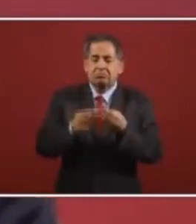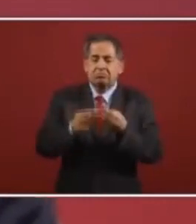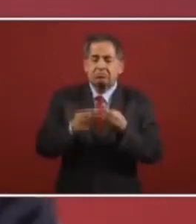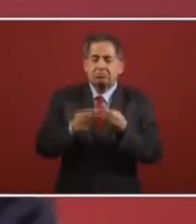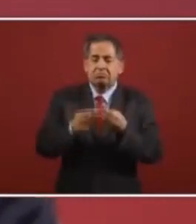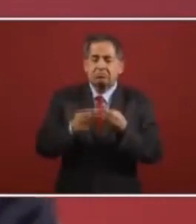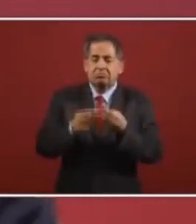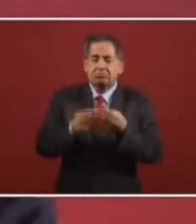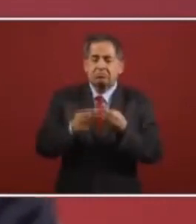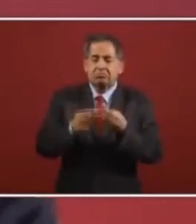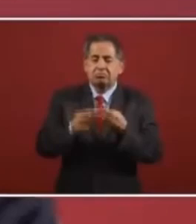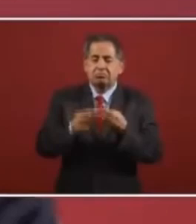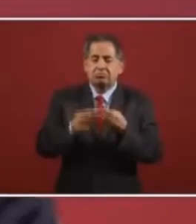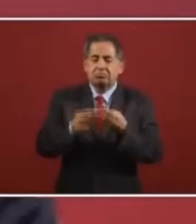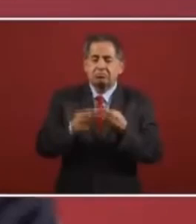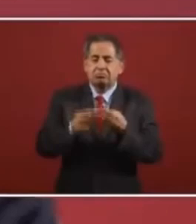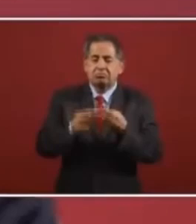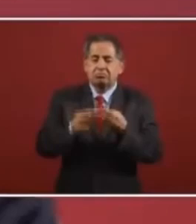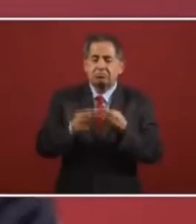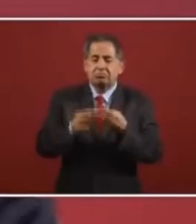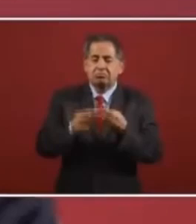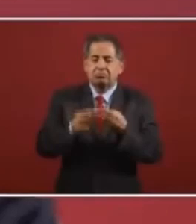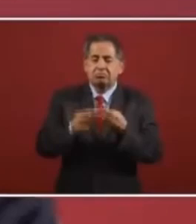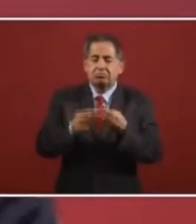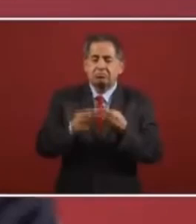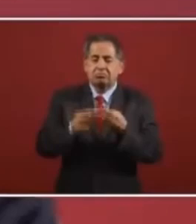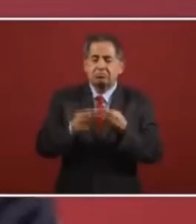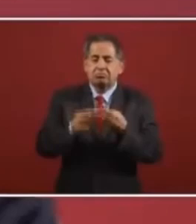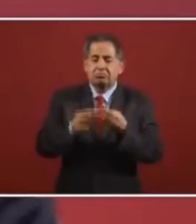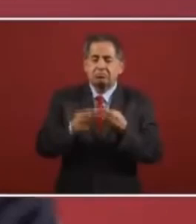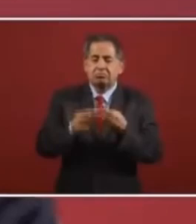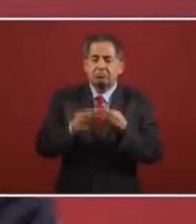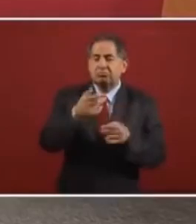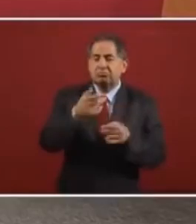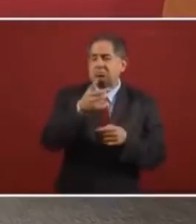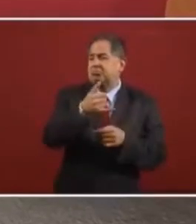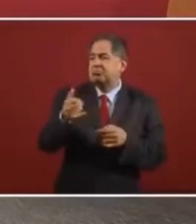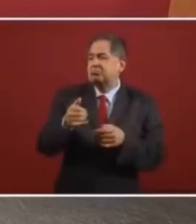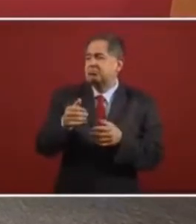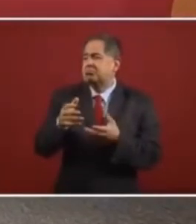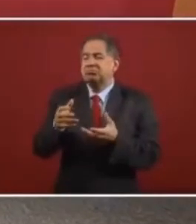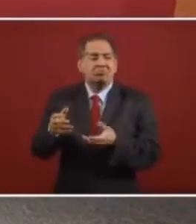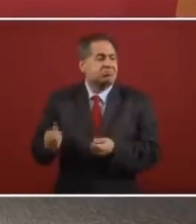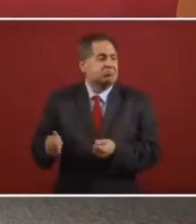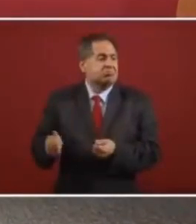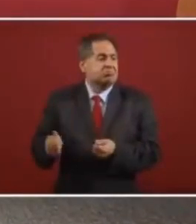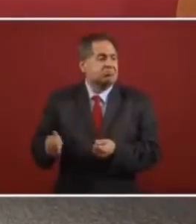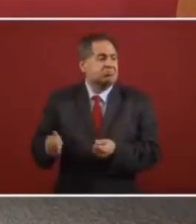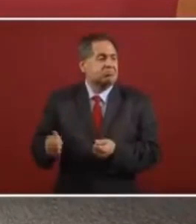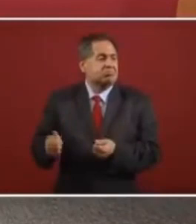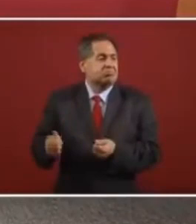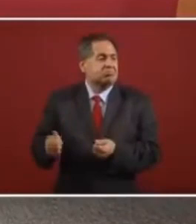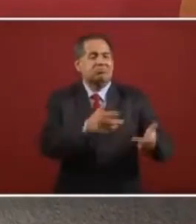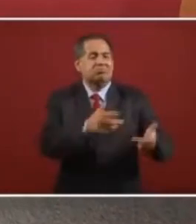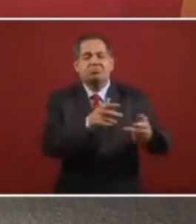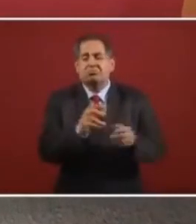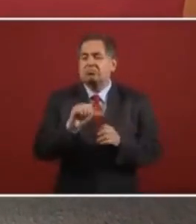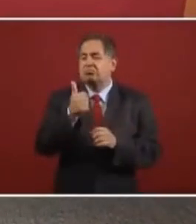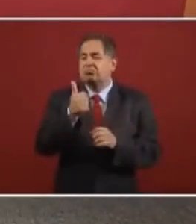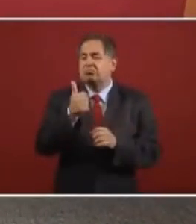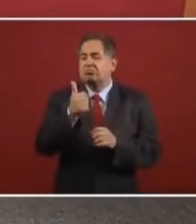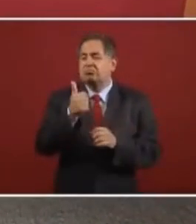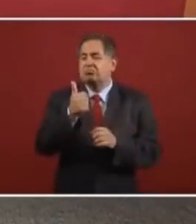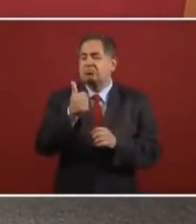a expired card from Infonavit that was sold, a despachos,